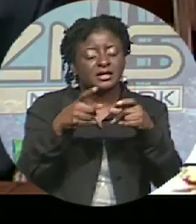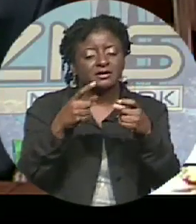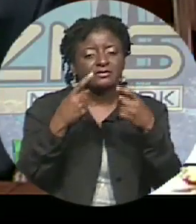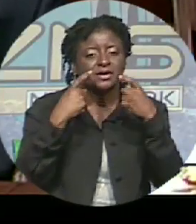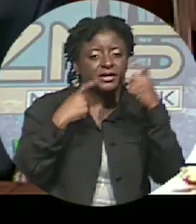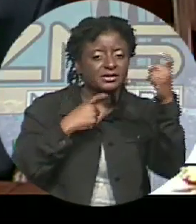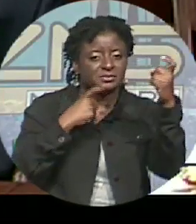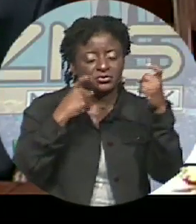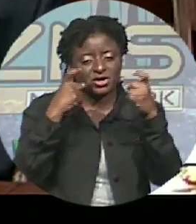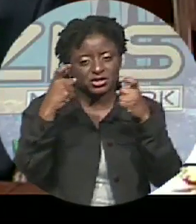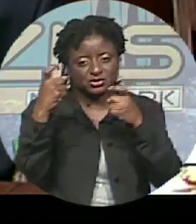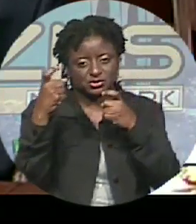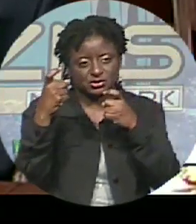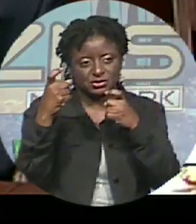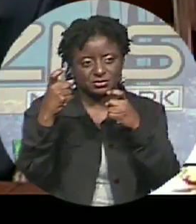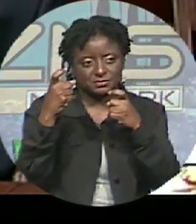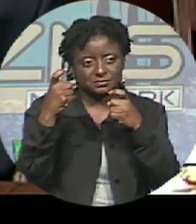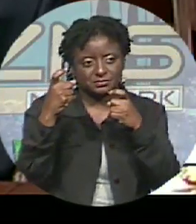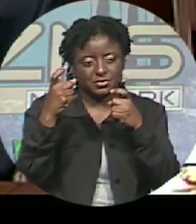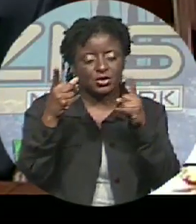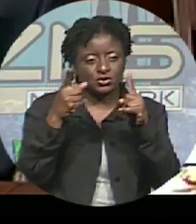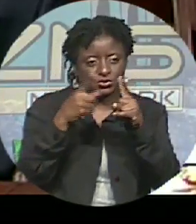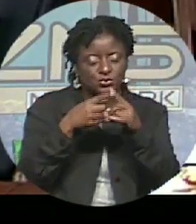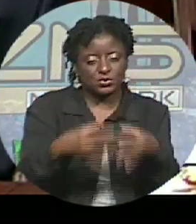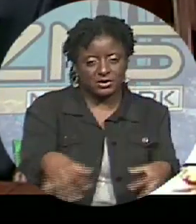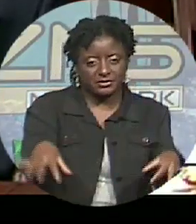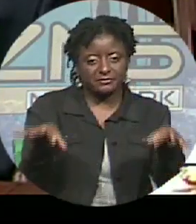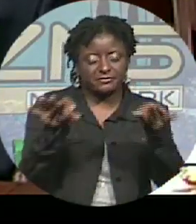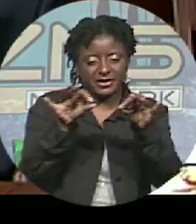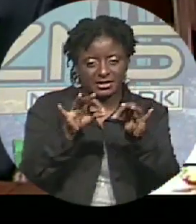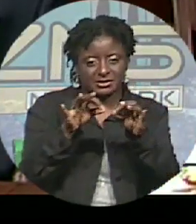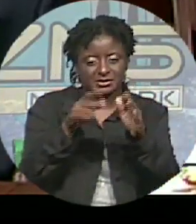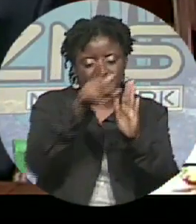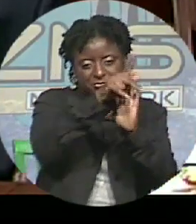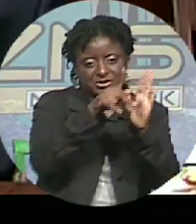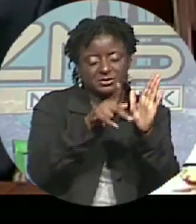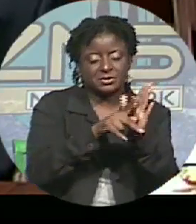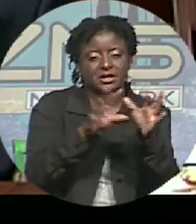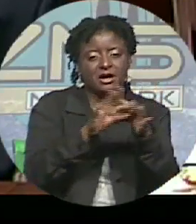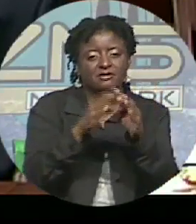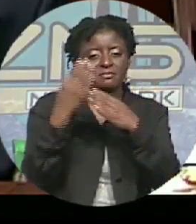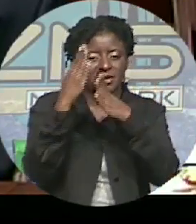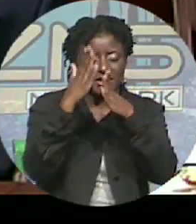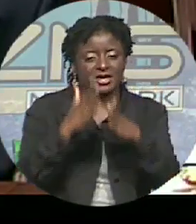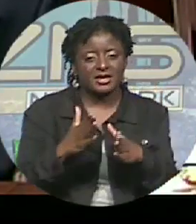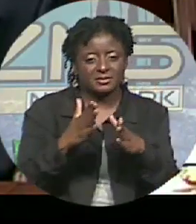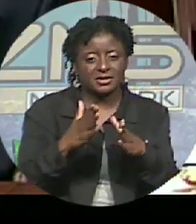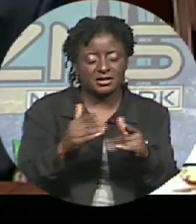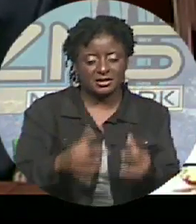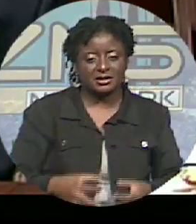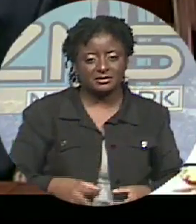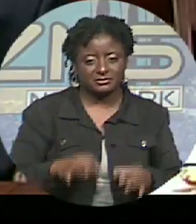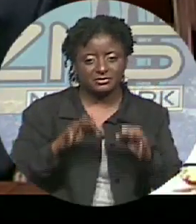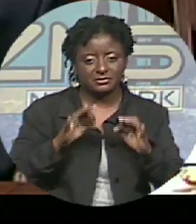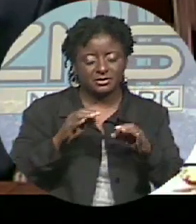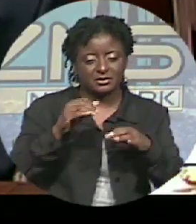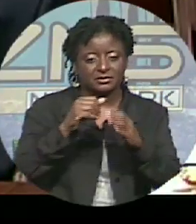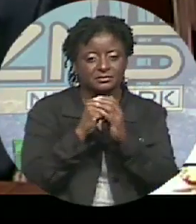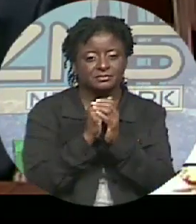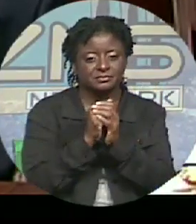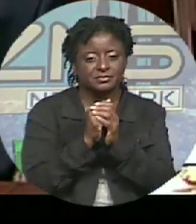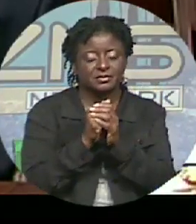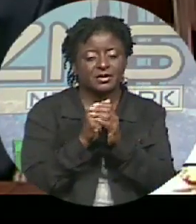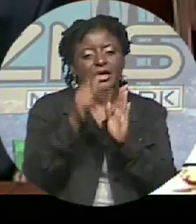expression to a grounding principle of Bahamian civilization in the 21st century, a principle